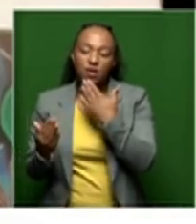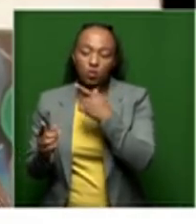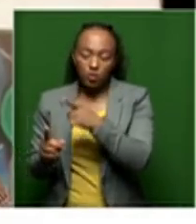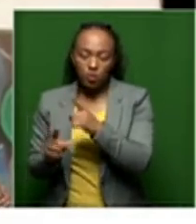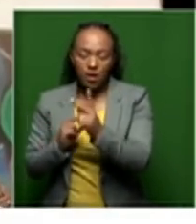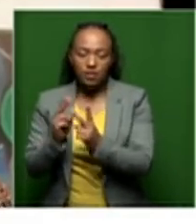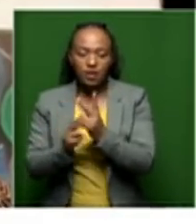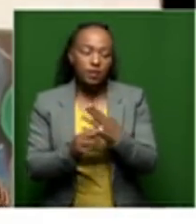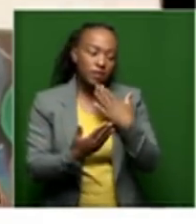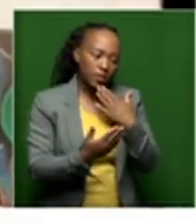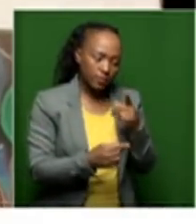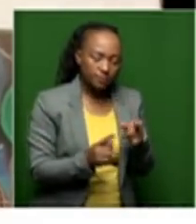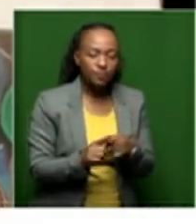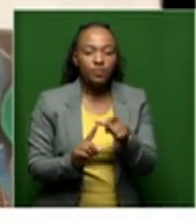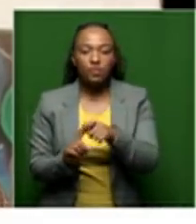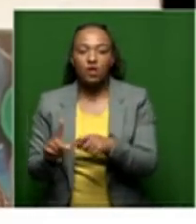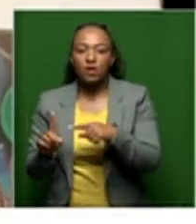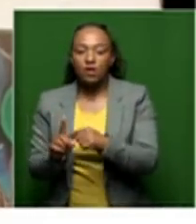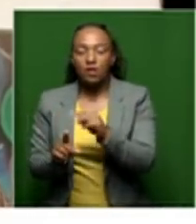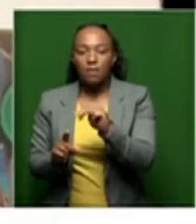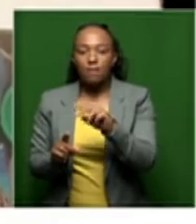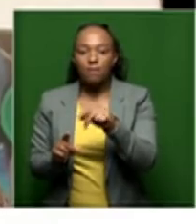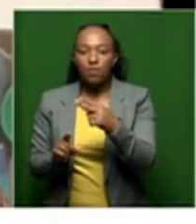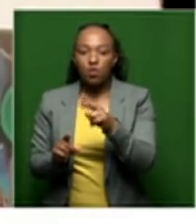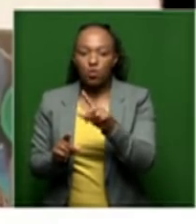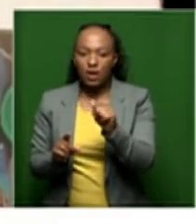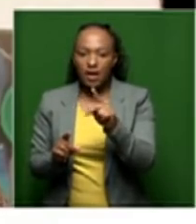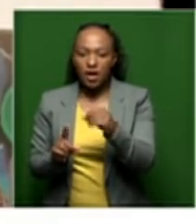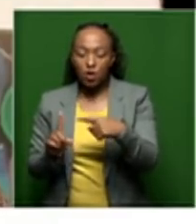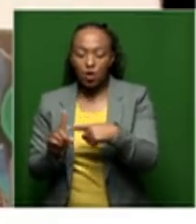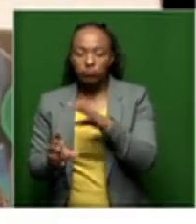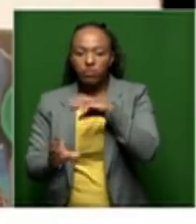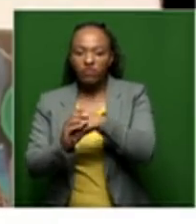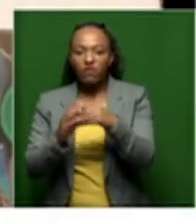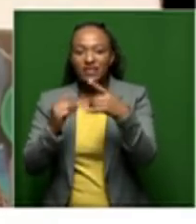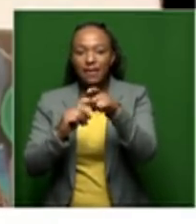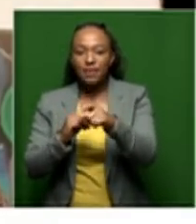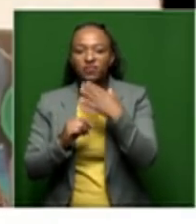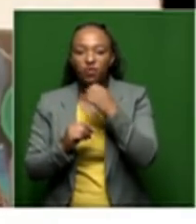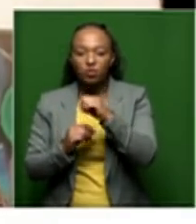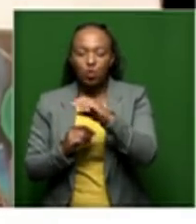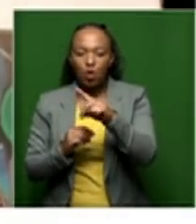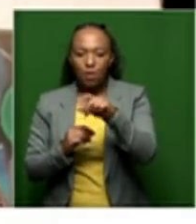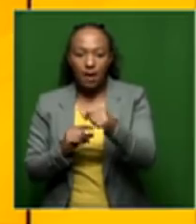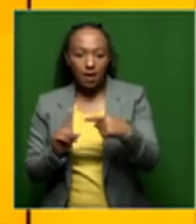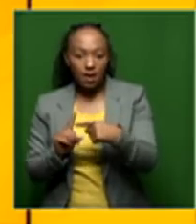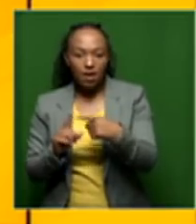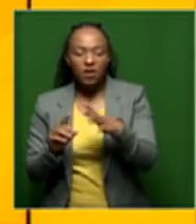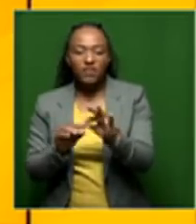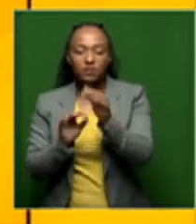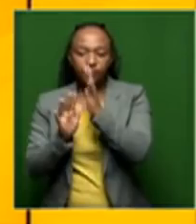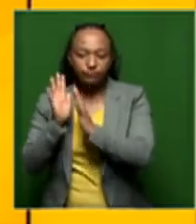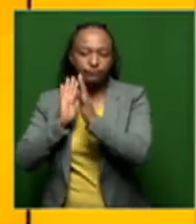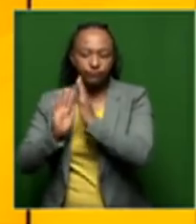Thanks again. Mkhuleko Hlengwa, he's the chairperson of Parliament's Standing Committee on Public Public Accounts talking to us about